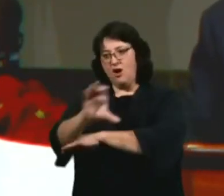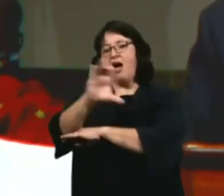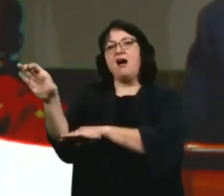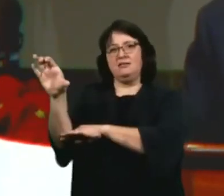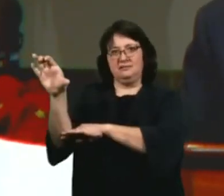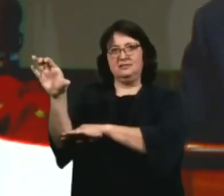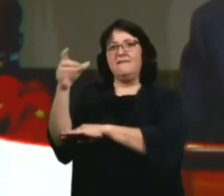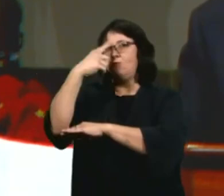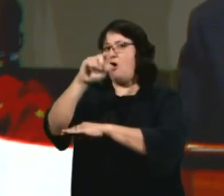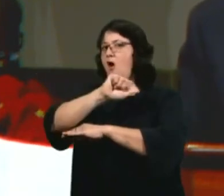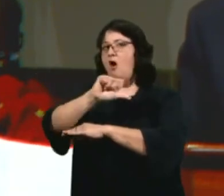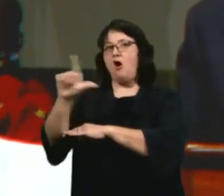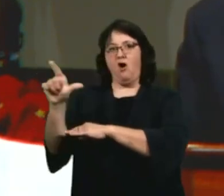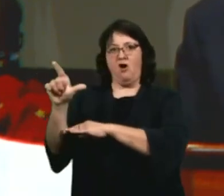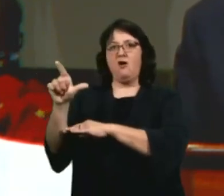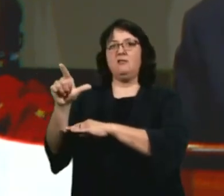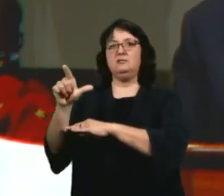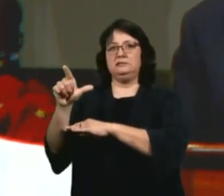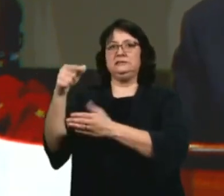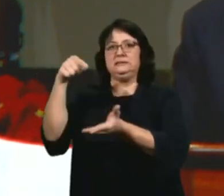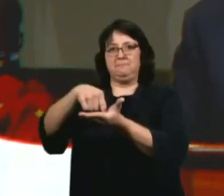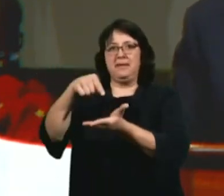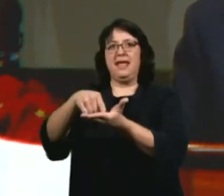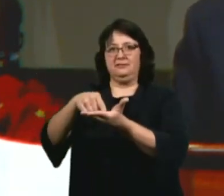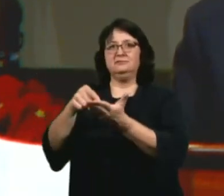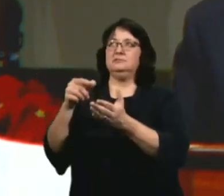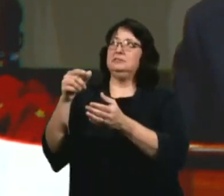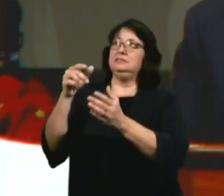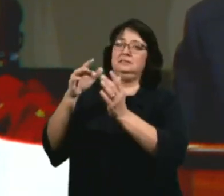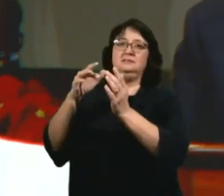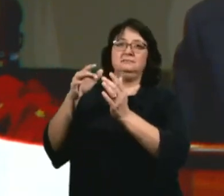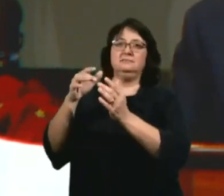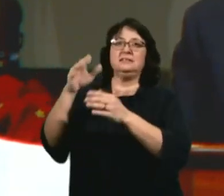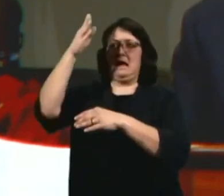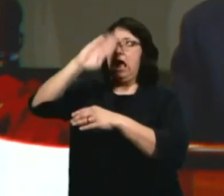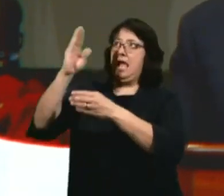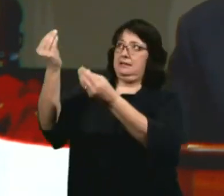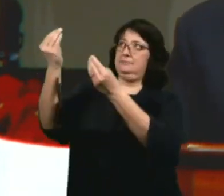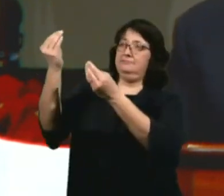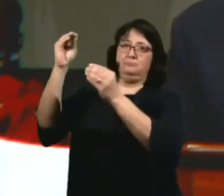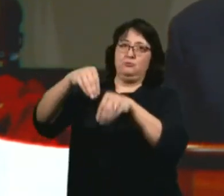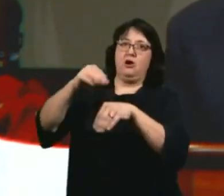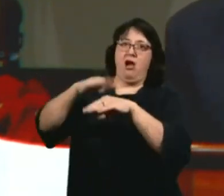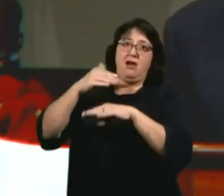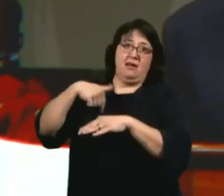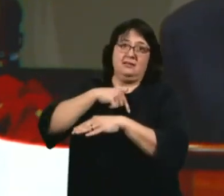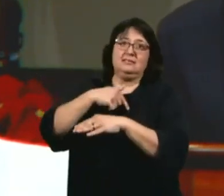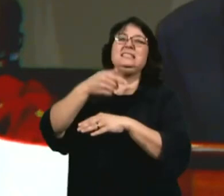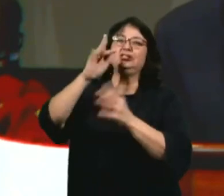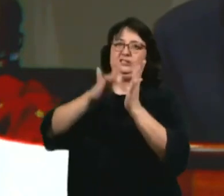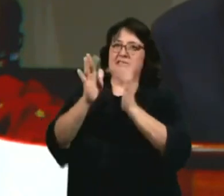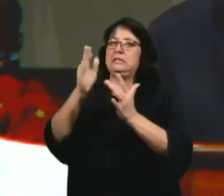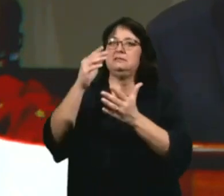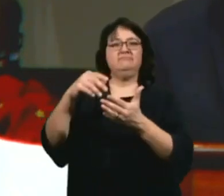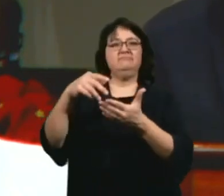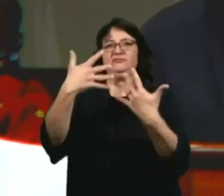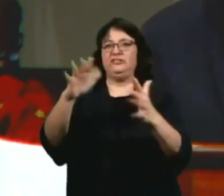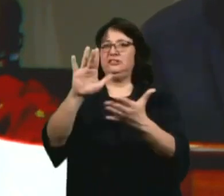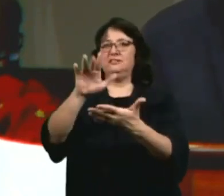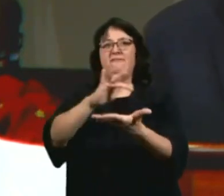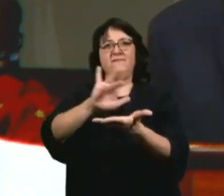all the demands that God put upon us. Jesus paid the price. He paid it all. And so we're glad about